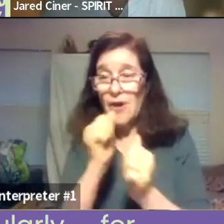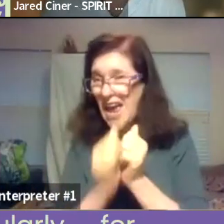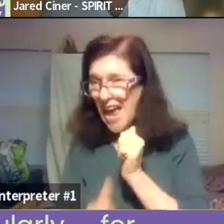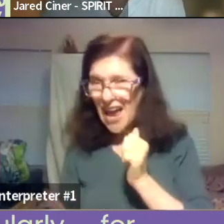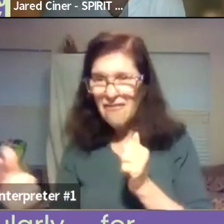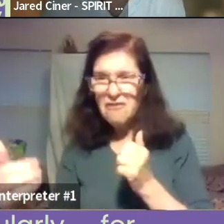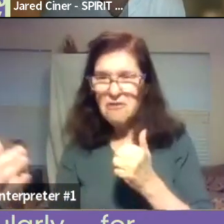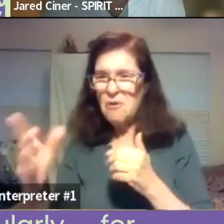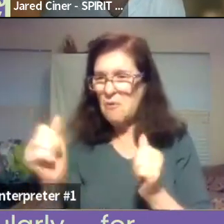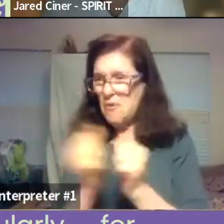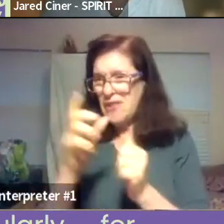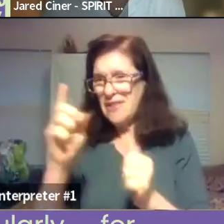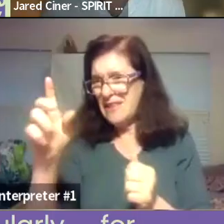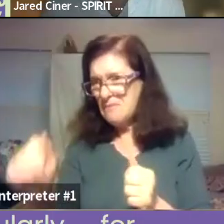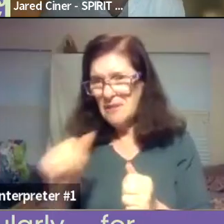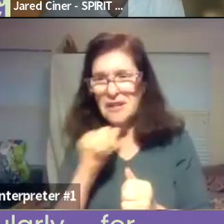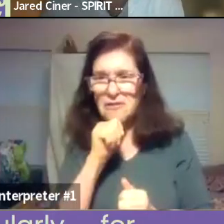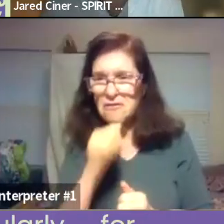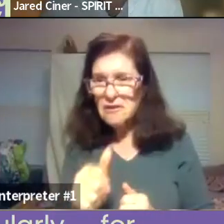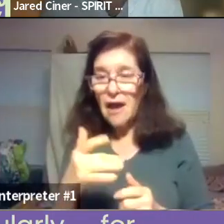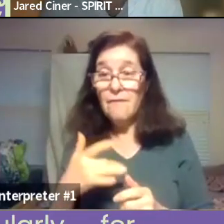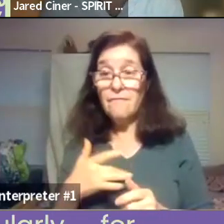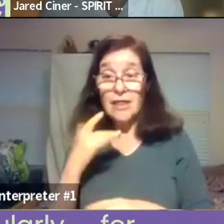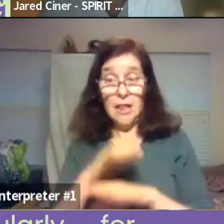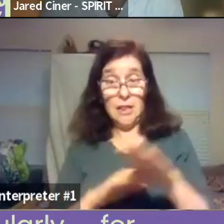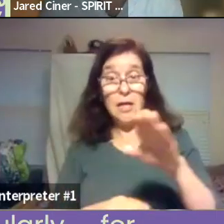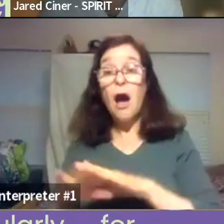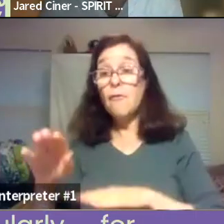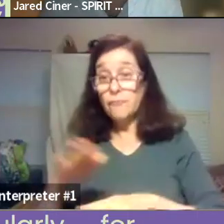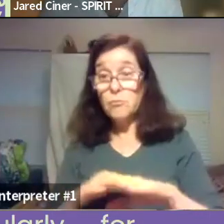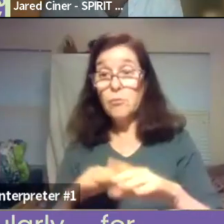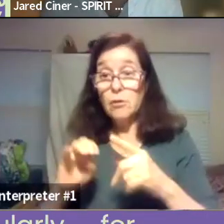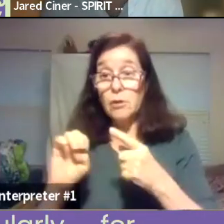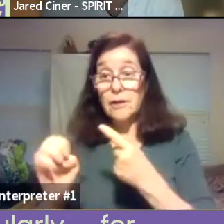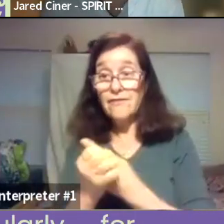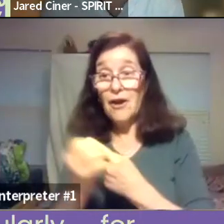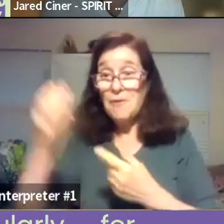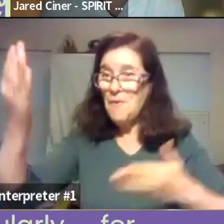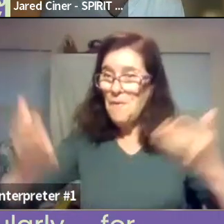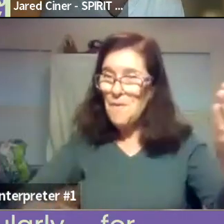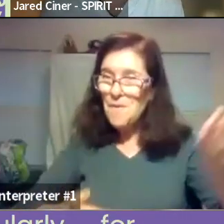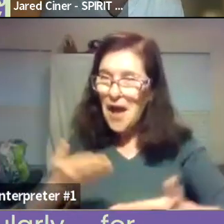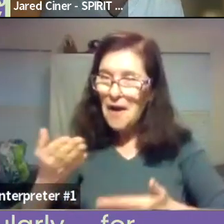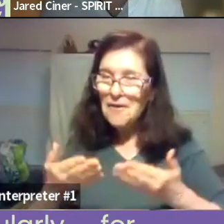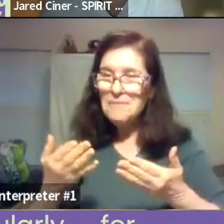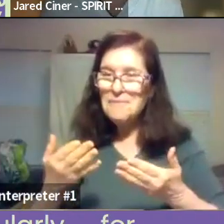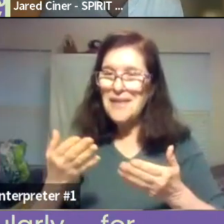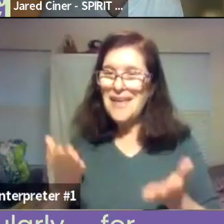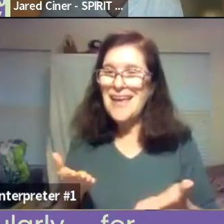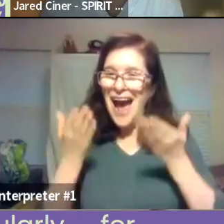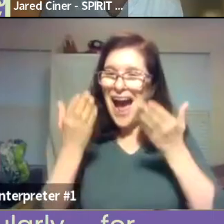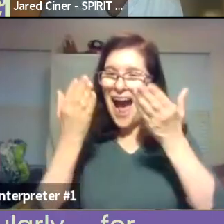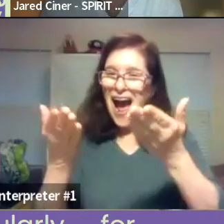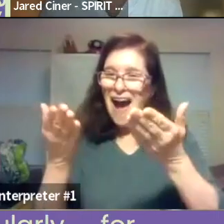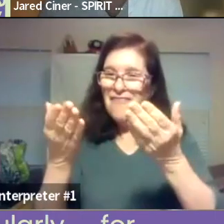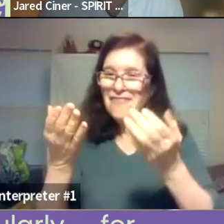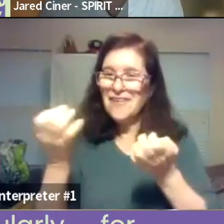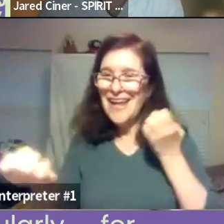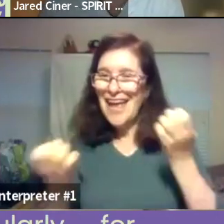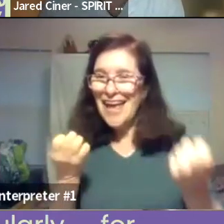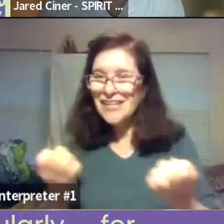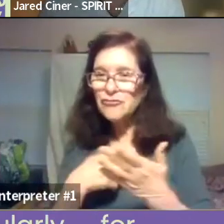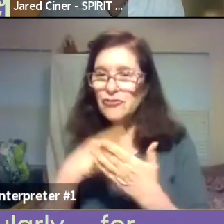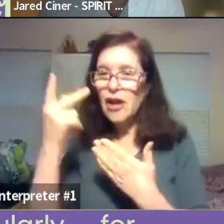or not, could feel really comfortable in an environment that was welcoming and that offered exercise